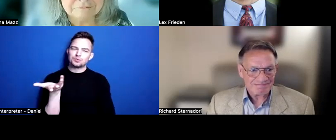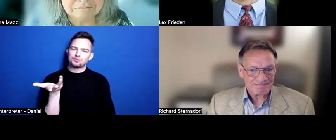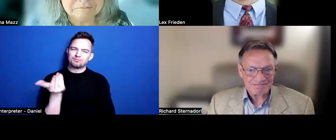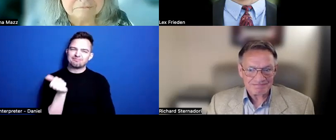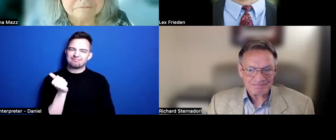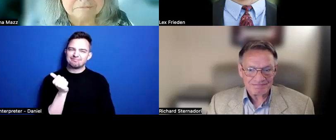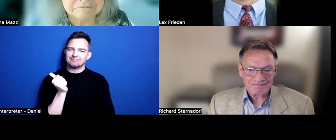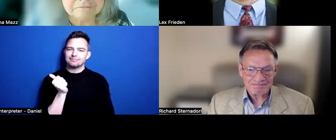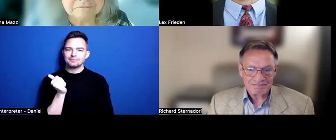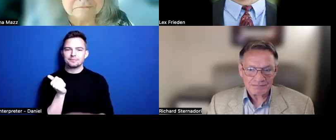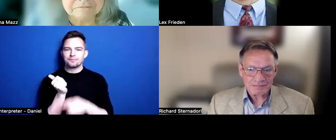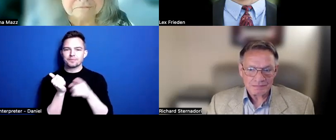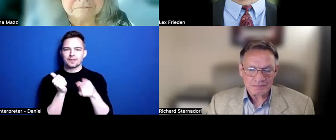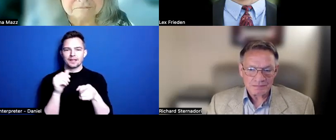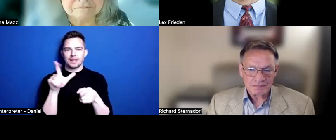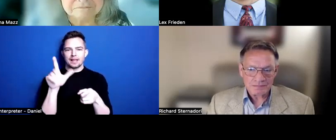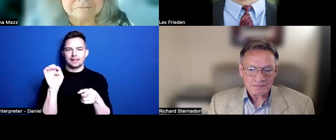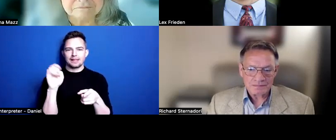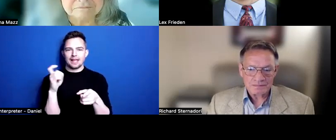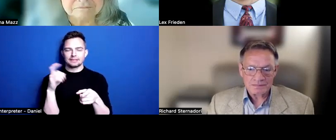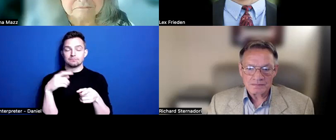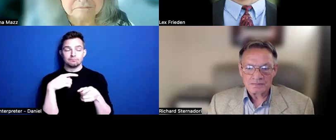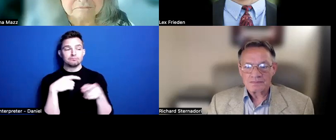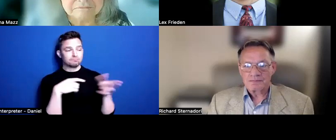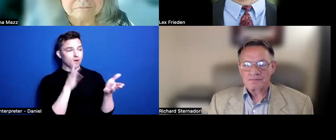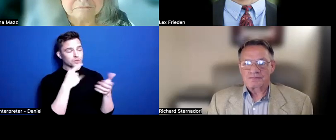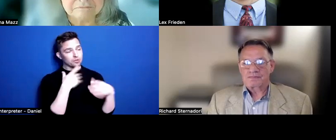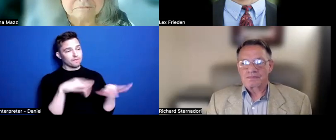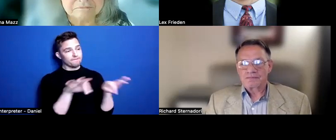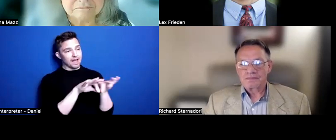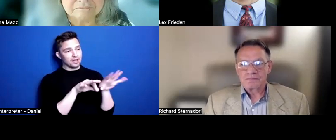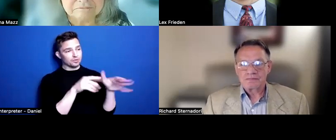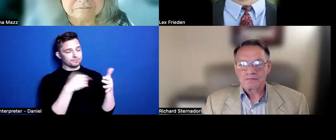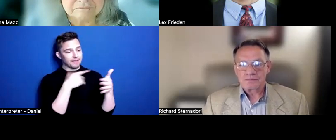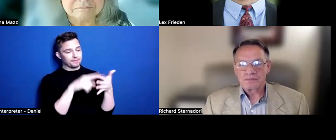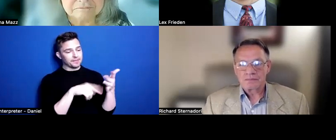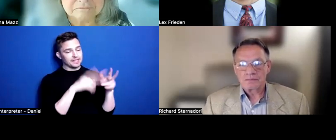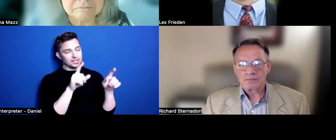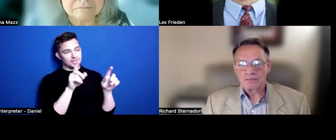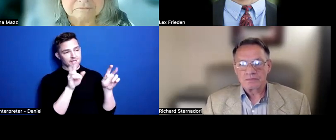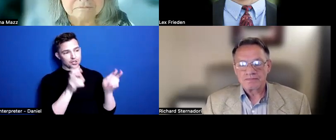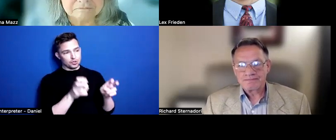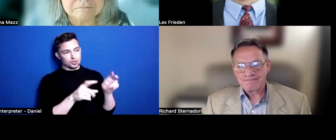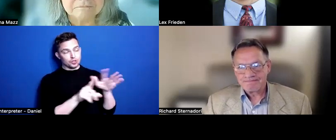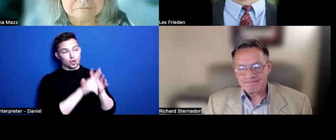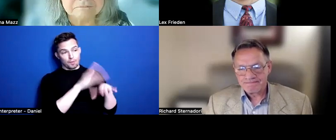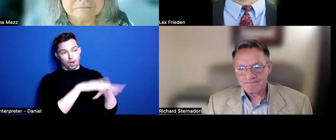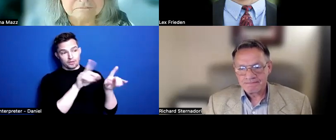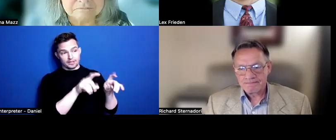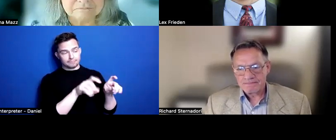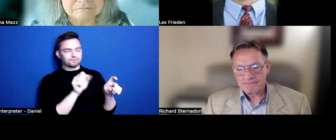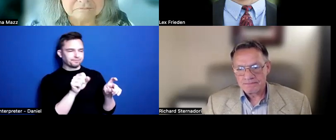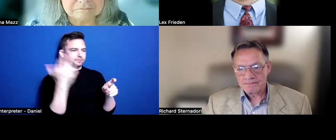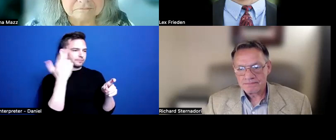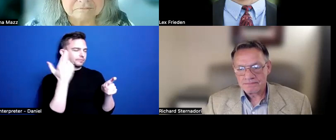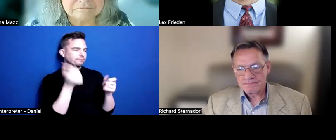If I can interject there, I would say there is value in having these issues on the exam, because many